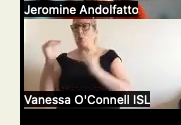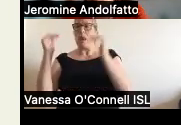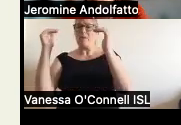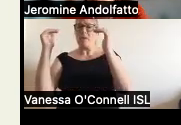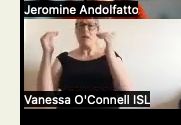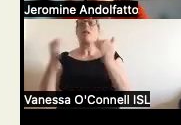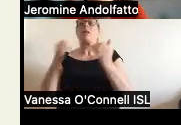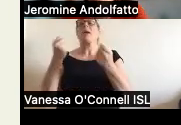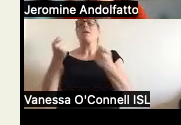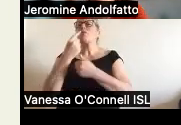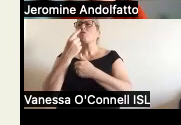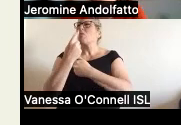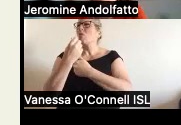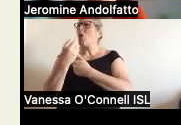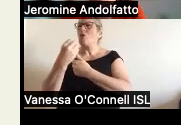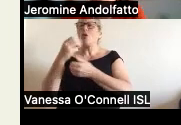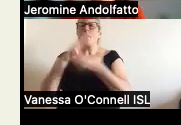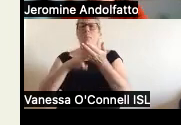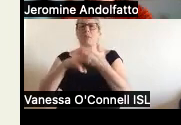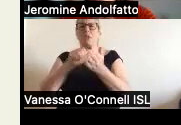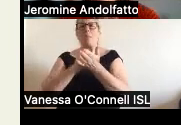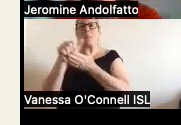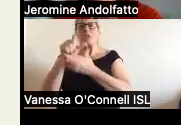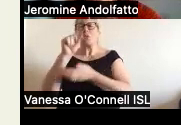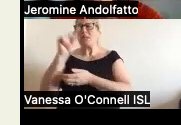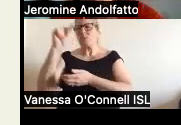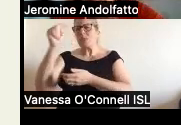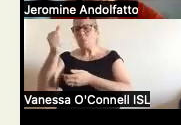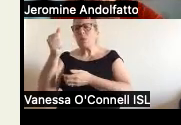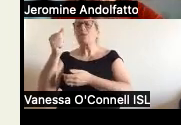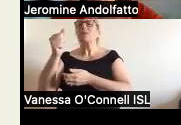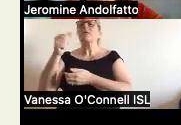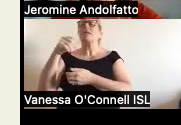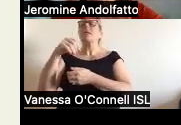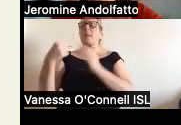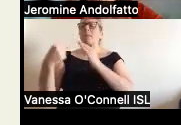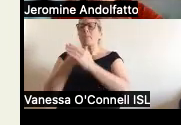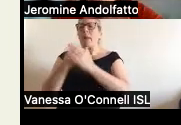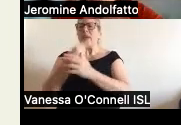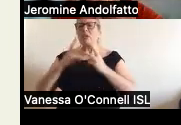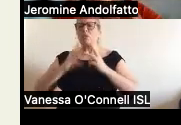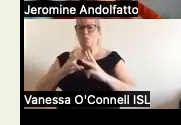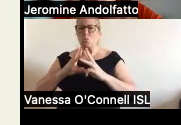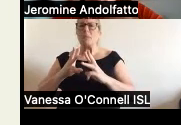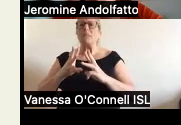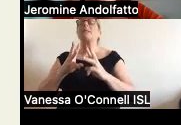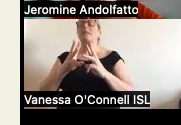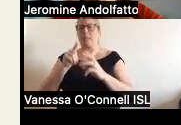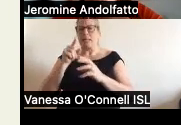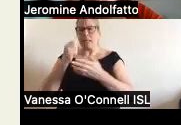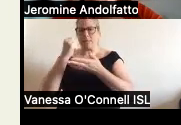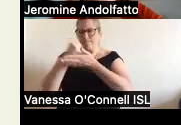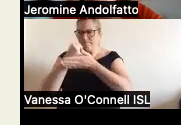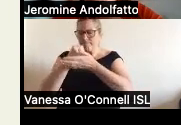member that published a study in 2021, so the European Network of Migrant Women, and they studied quite a bit the